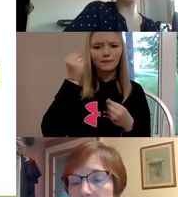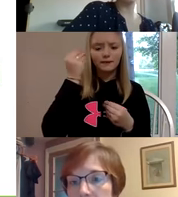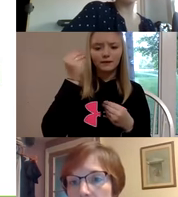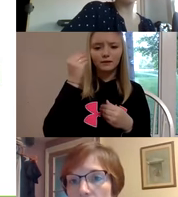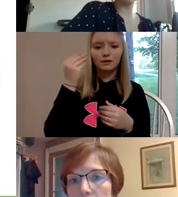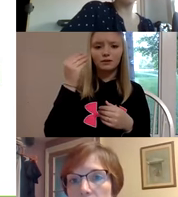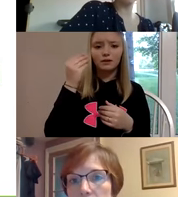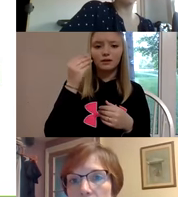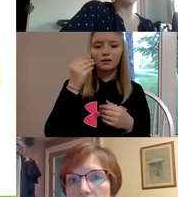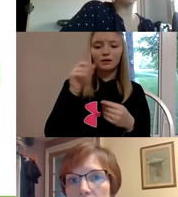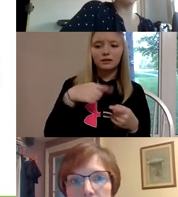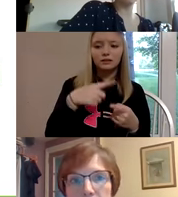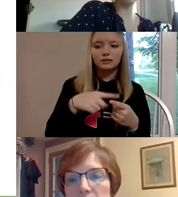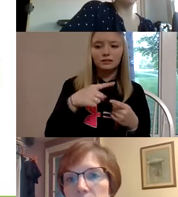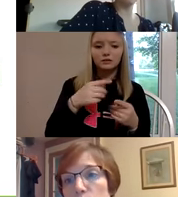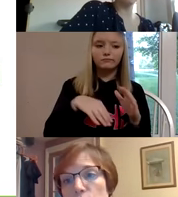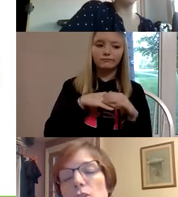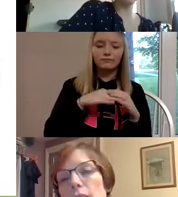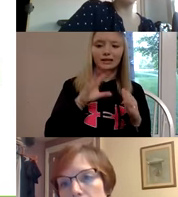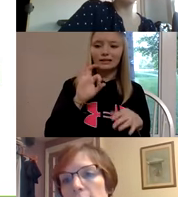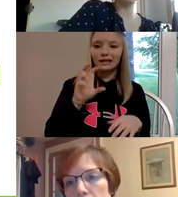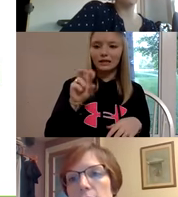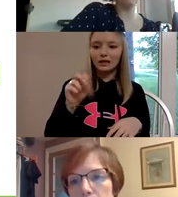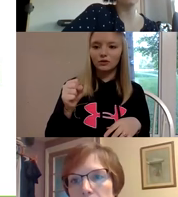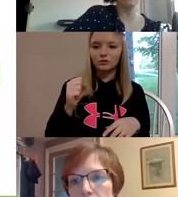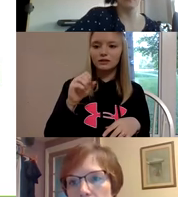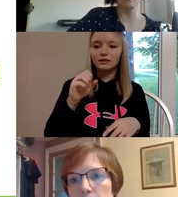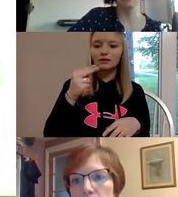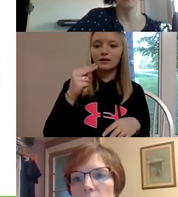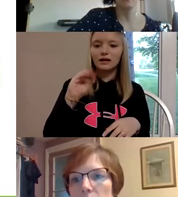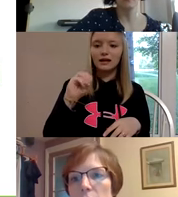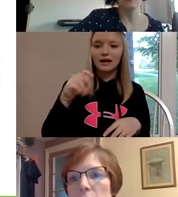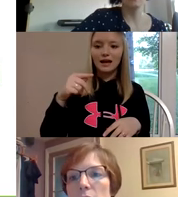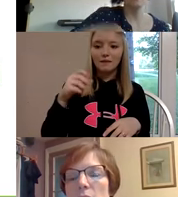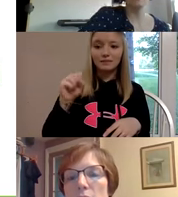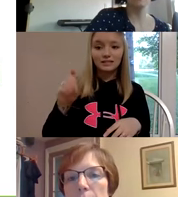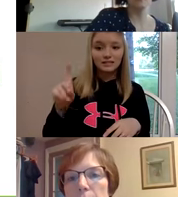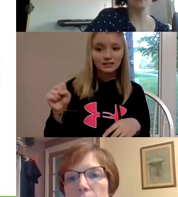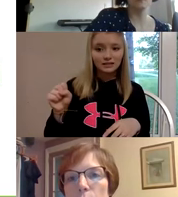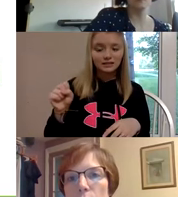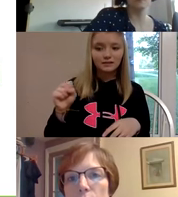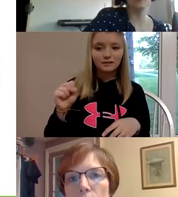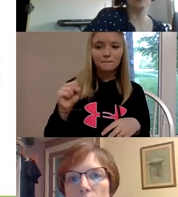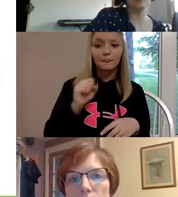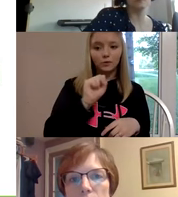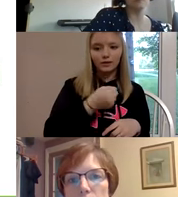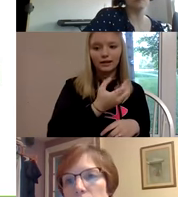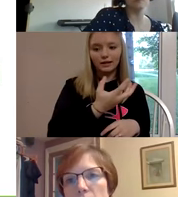the 1930s, hemp seeds, which you can get hemp seeds again,